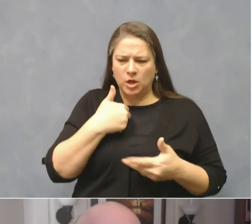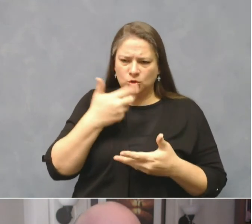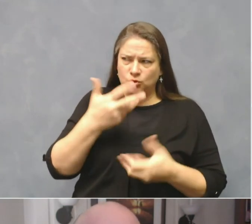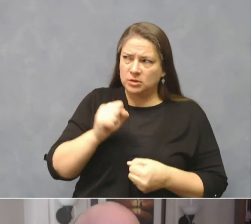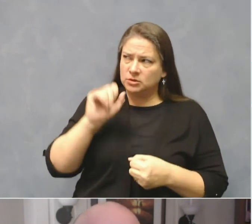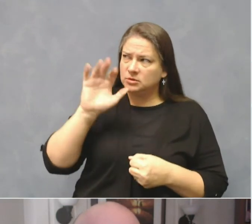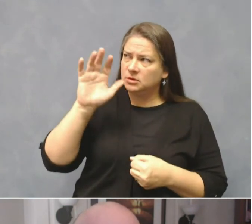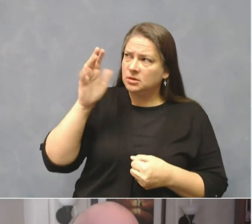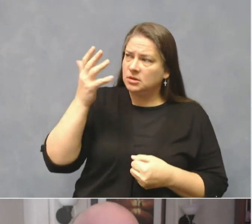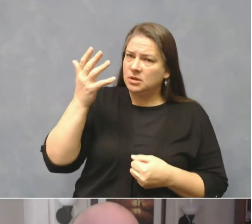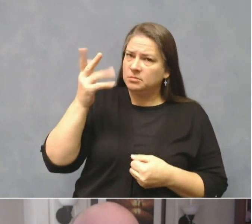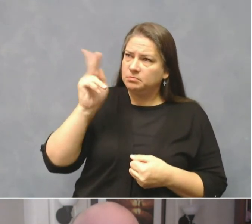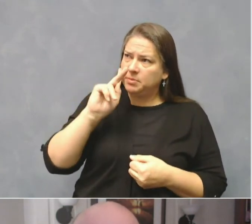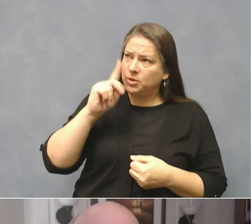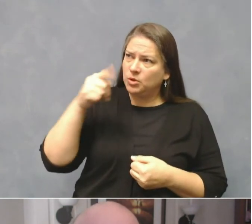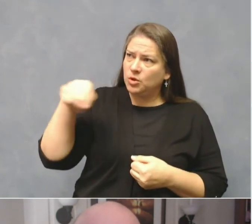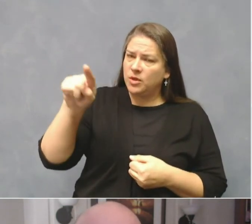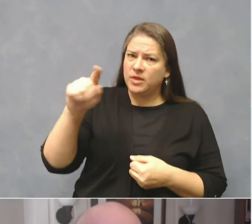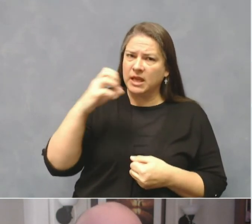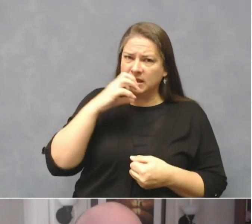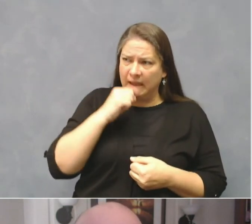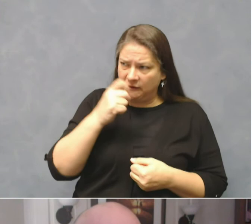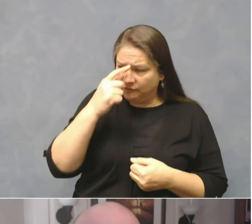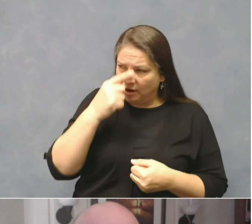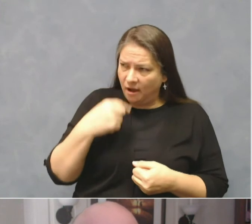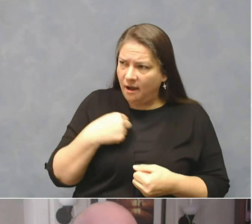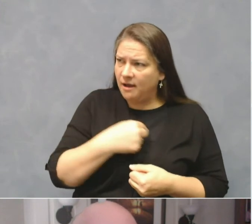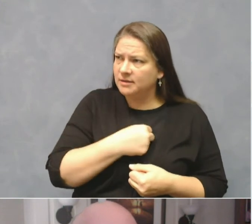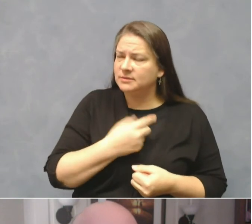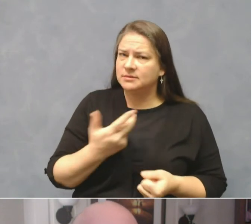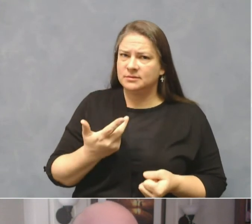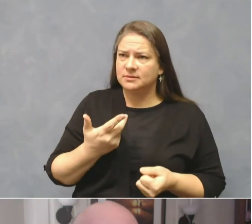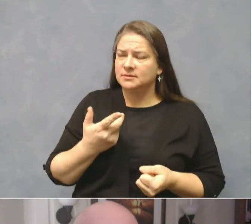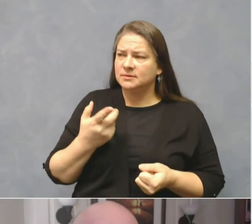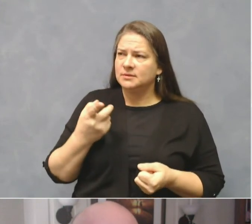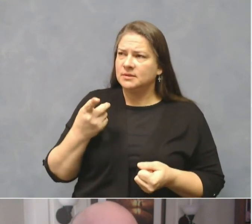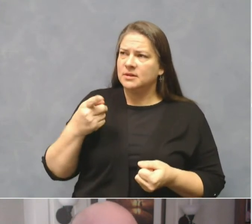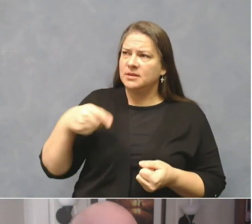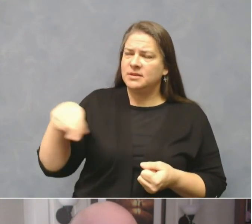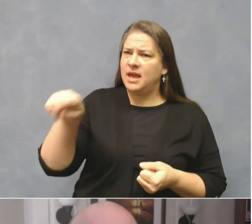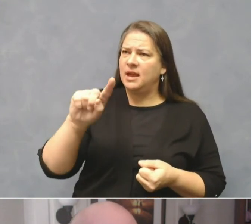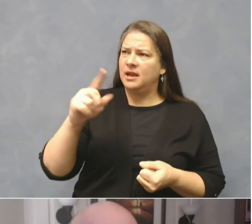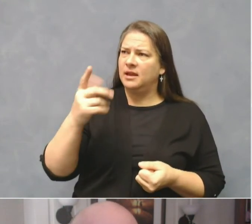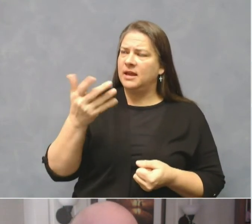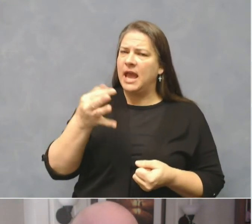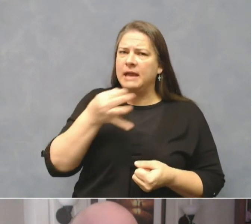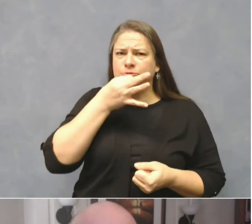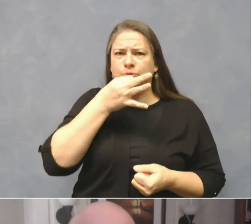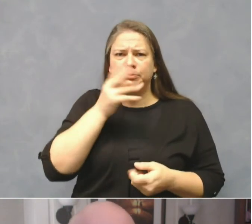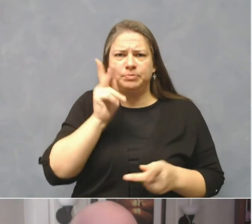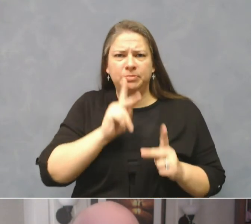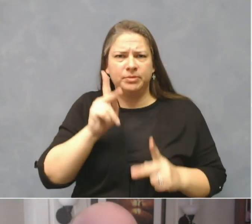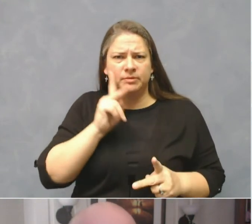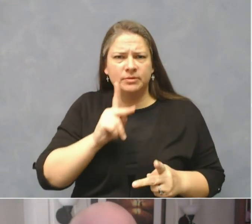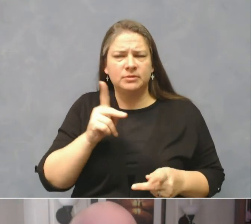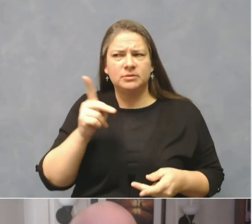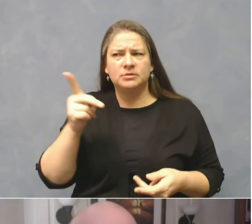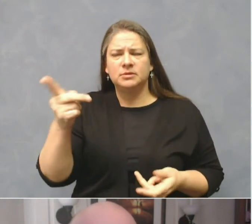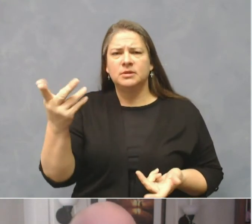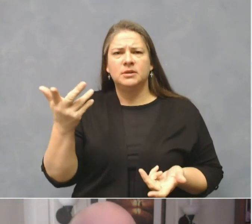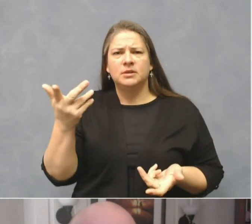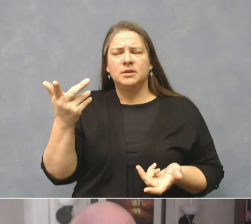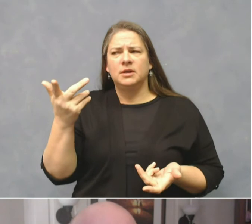who are working with large teams of dedicated experts, trying to review the whole swath